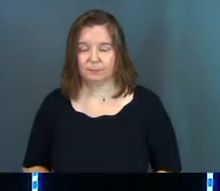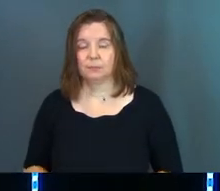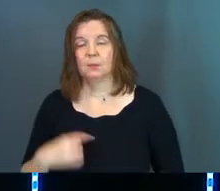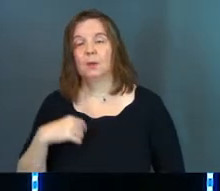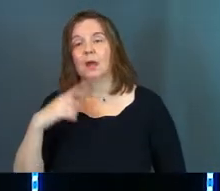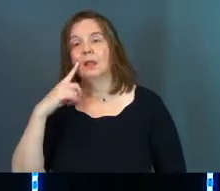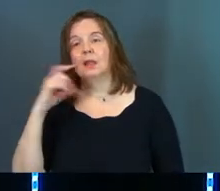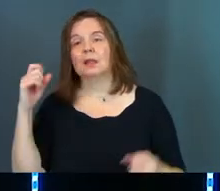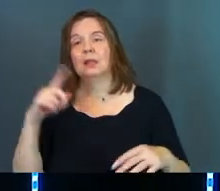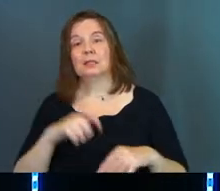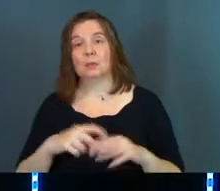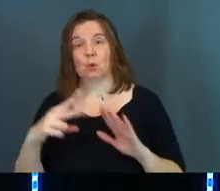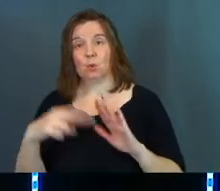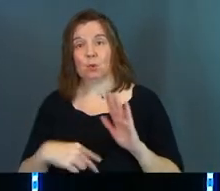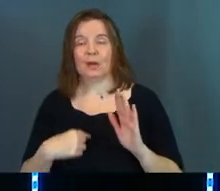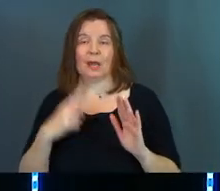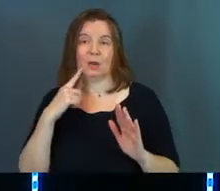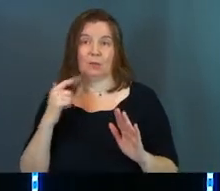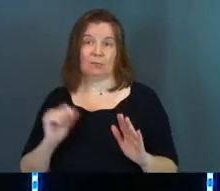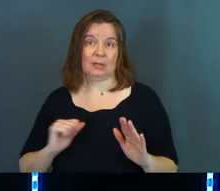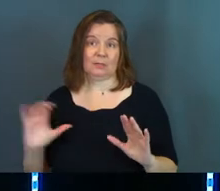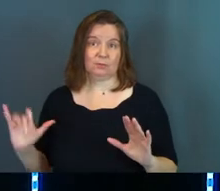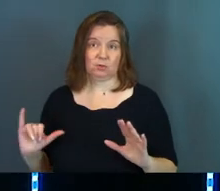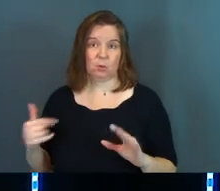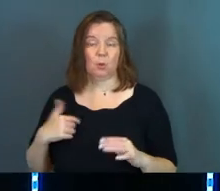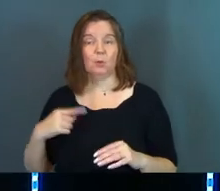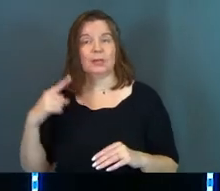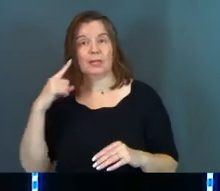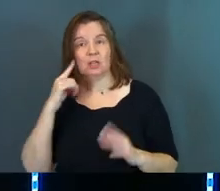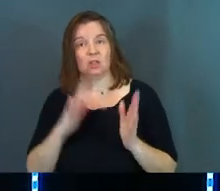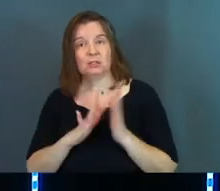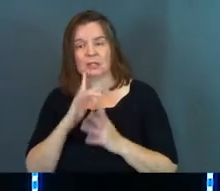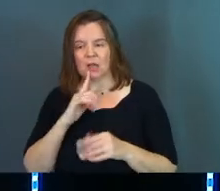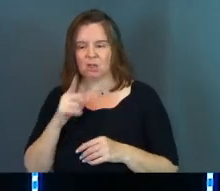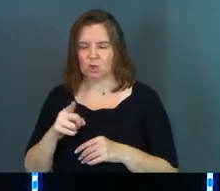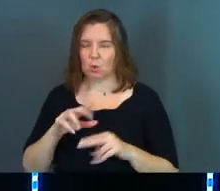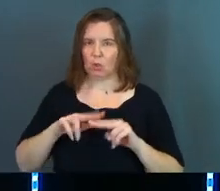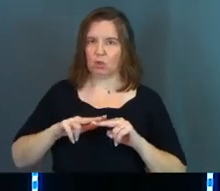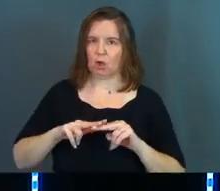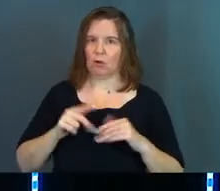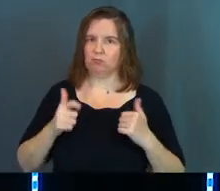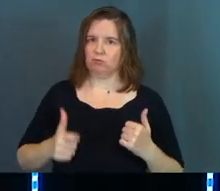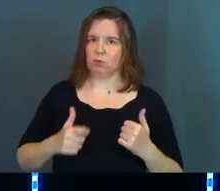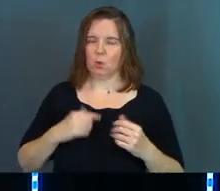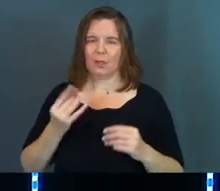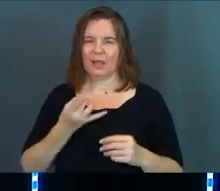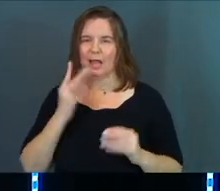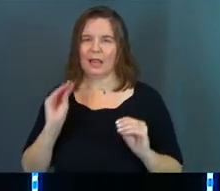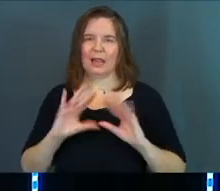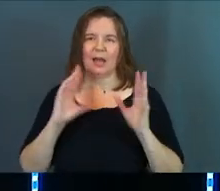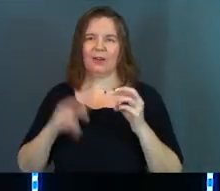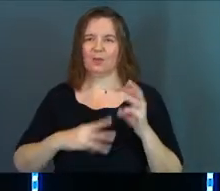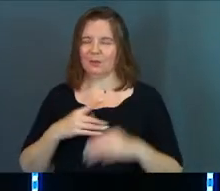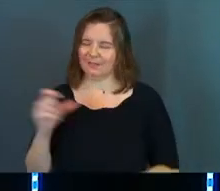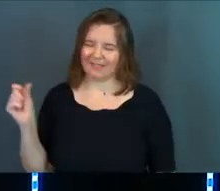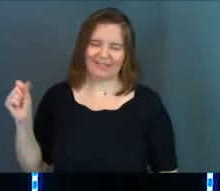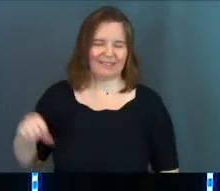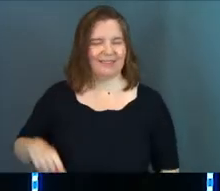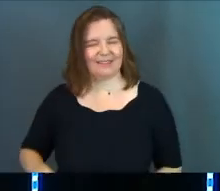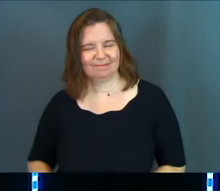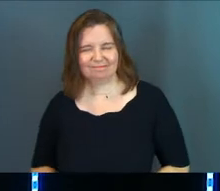So I think a lot of times when we read this, and I know I've done this too, is like we hear Jesus go, you're the salt of the earth. You're the light of the world. Like, and you're like,